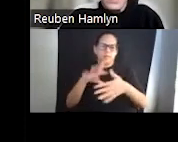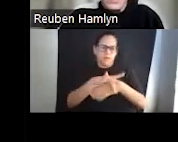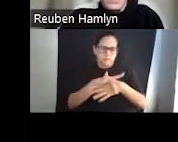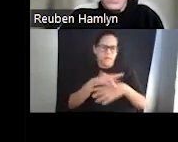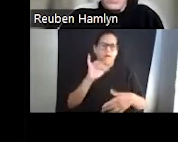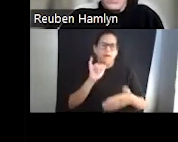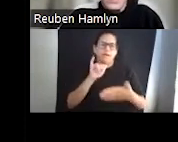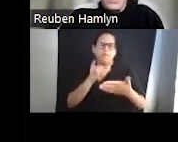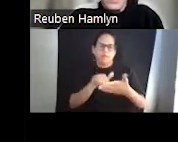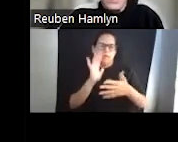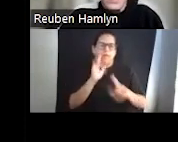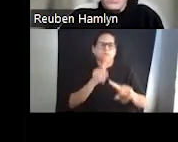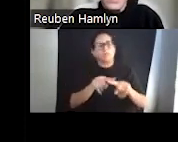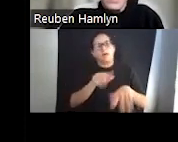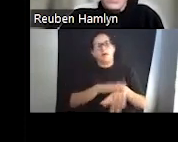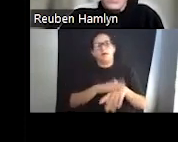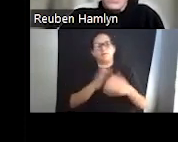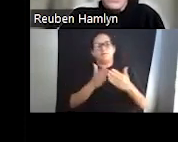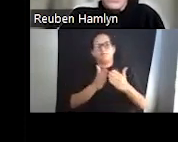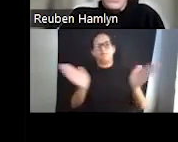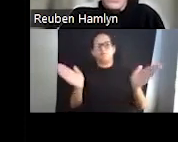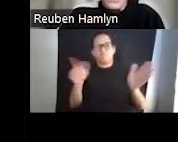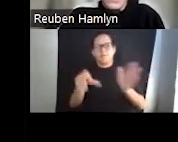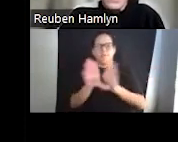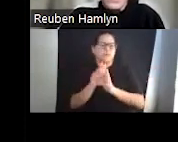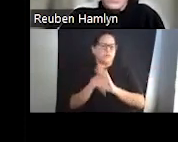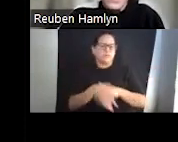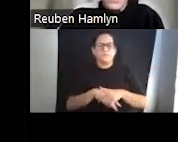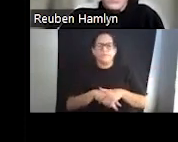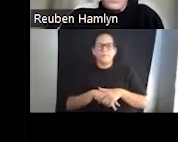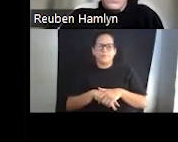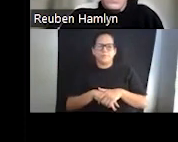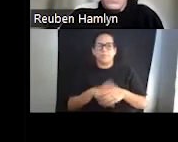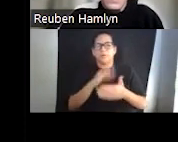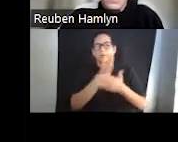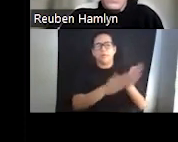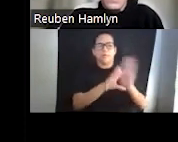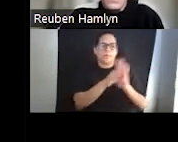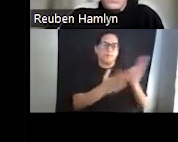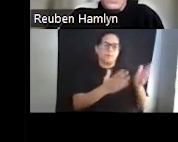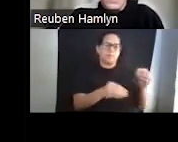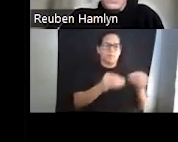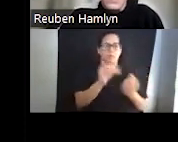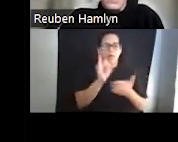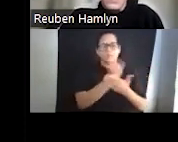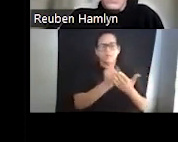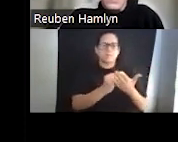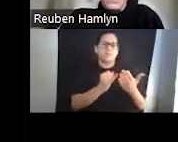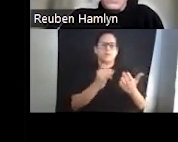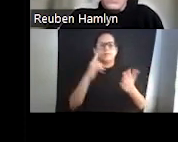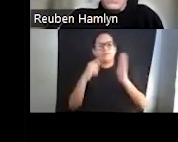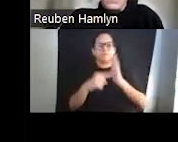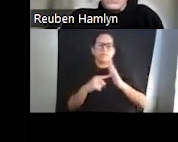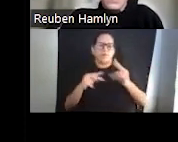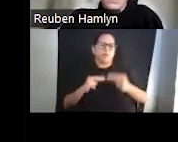going to depend on the genre of the footage, right? So some films may be more artistic, but for instance,